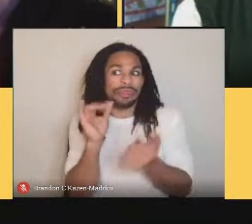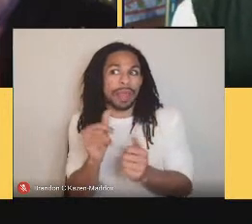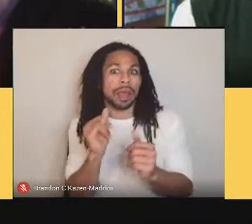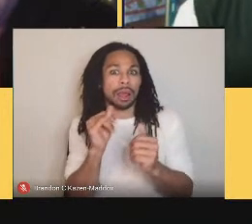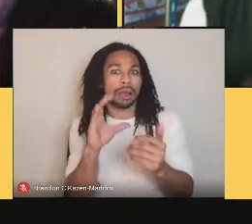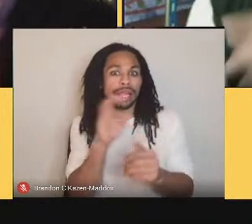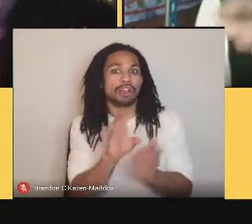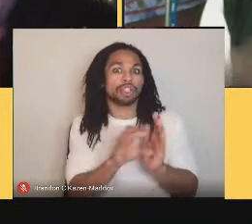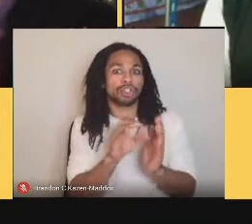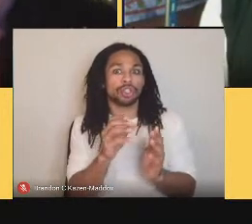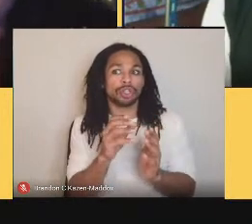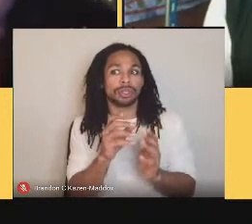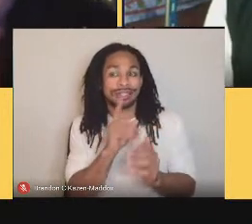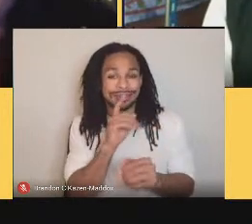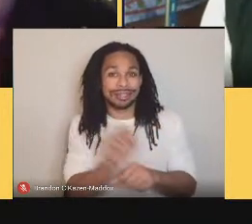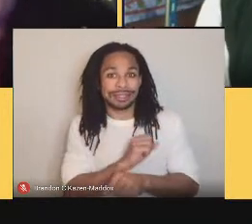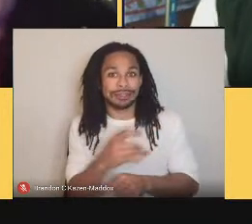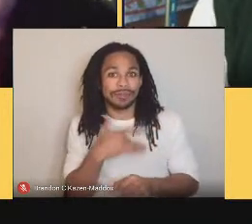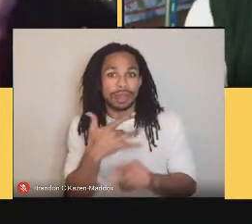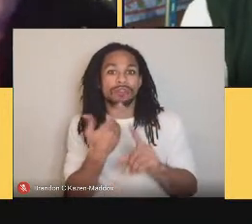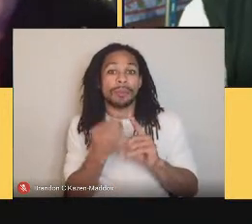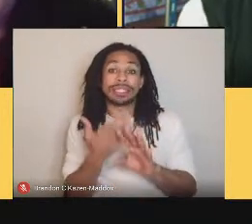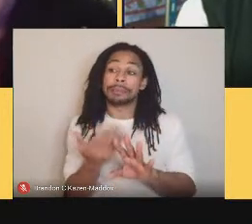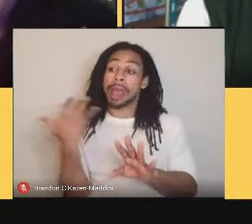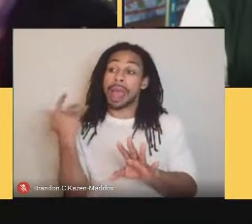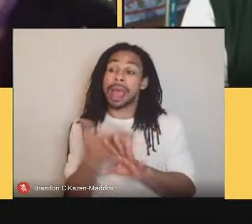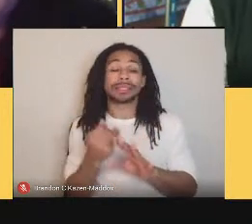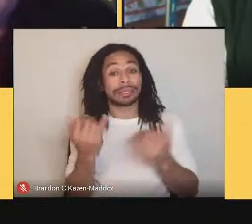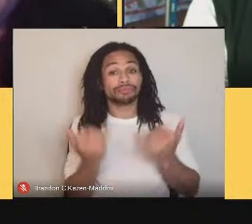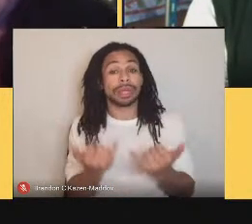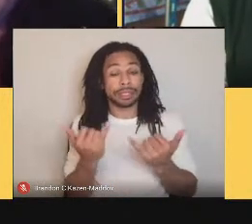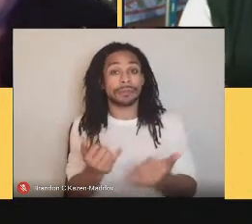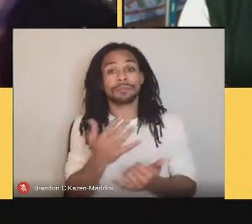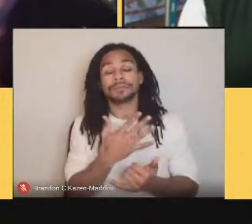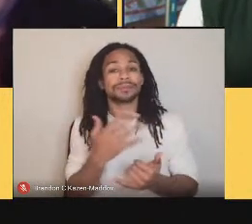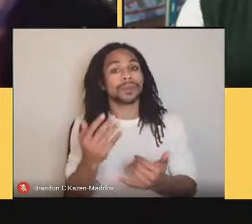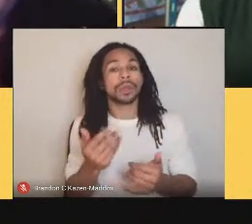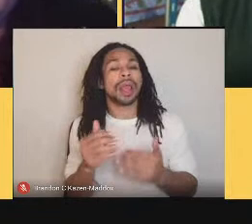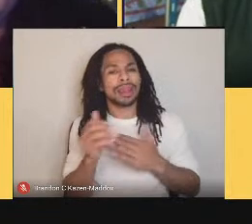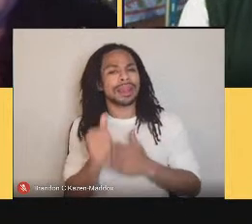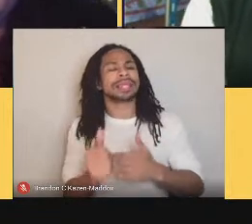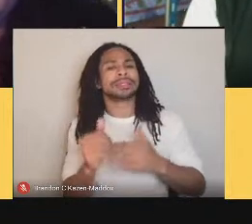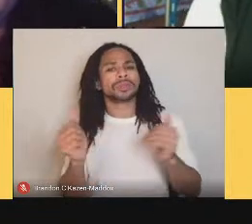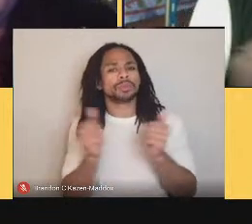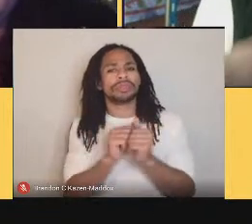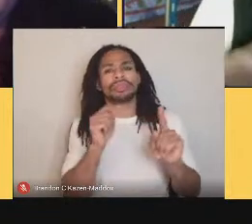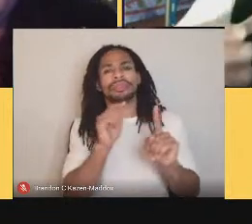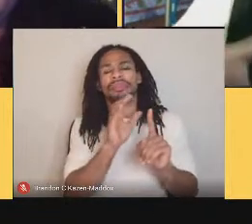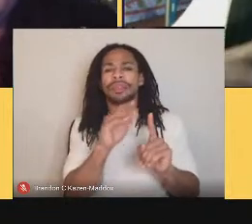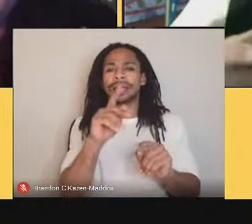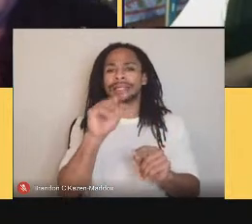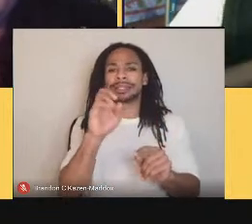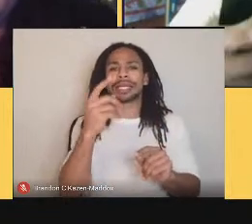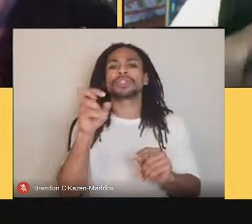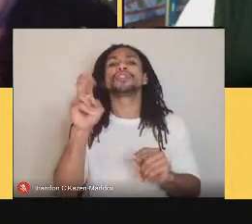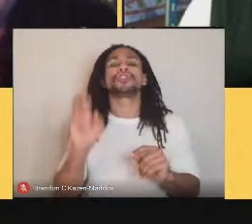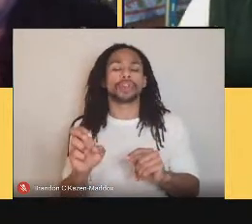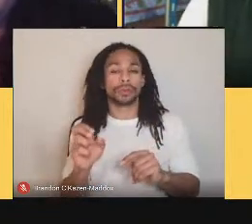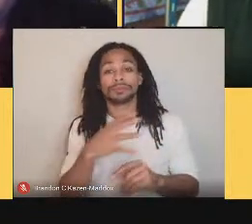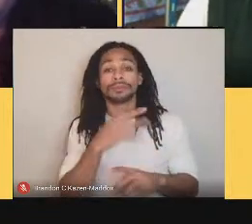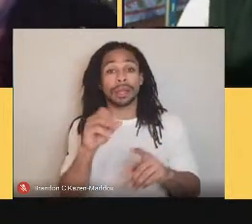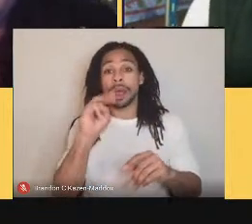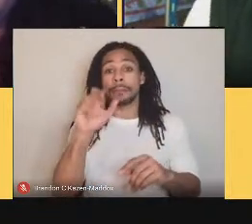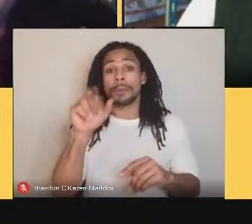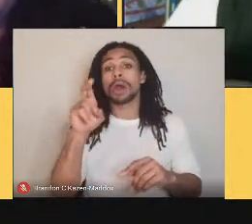past and his present, and even allude to a little bit of his future with these textures, especially when you're thinking about the way that Marcus views